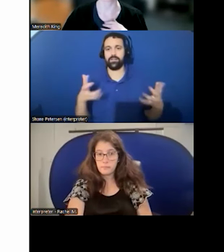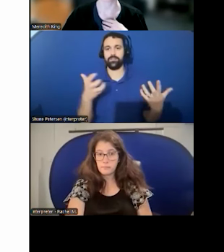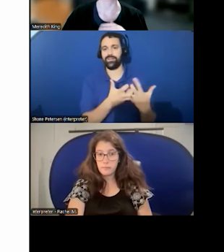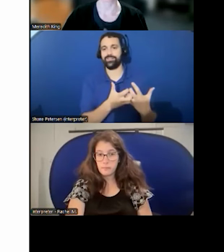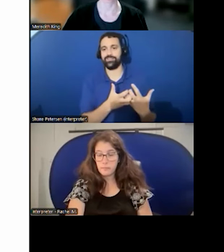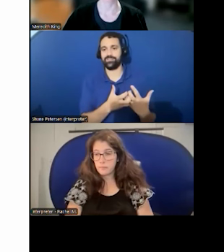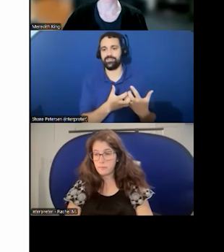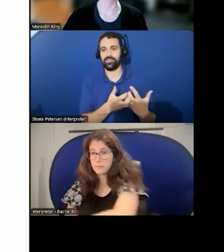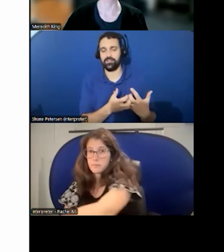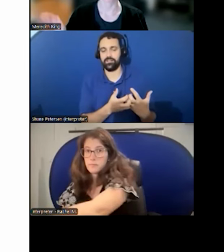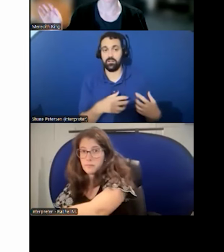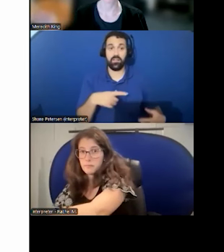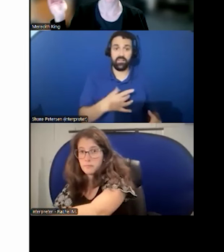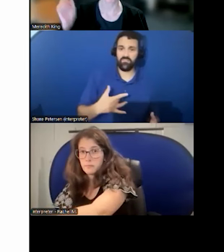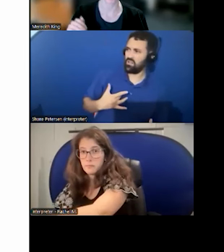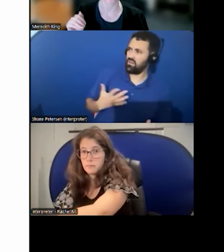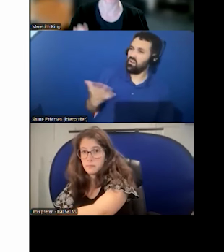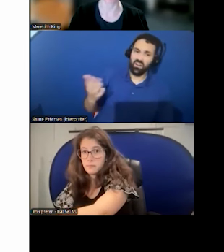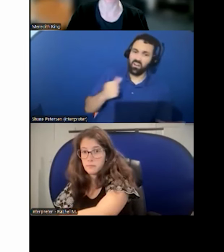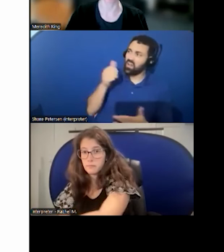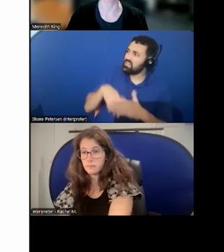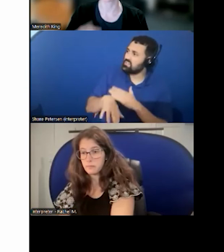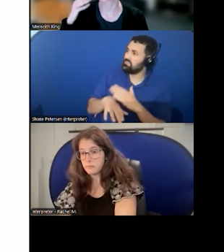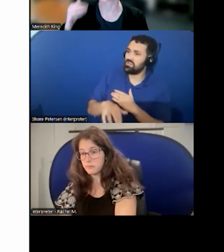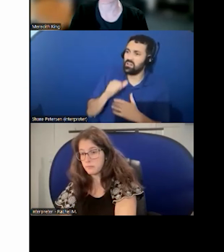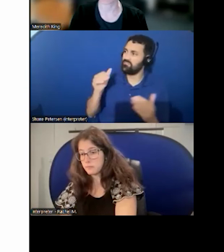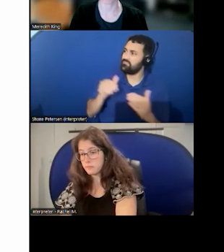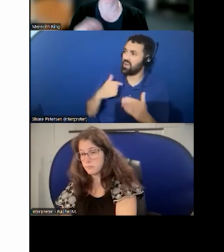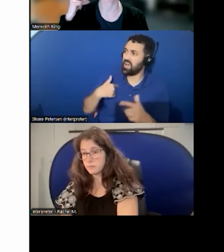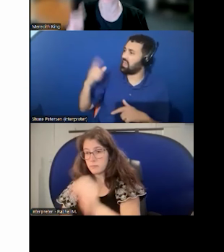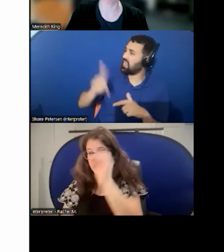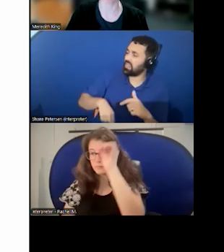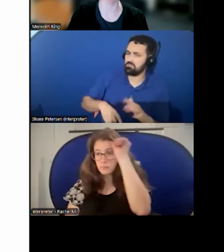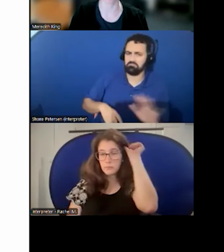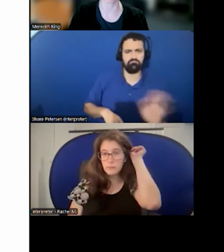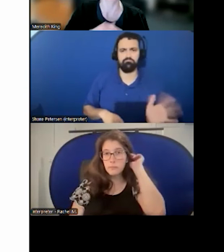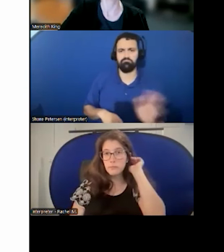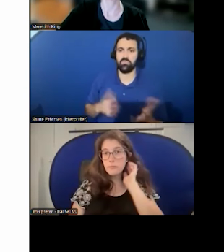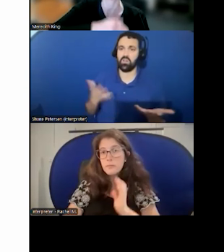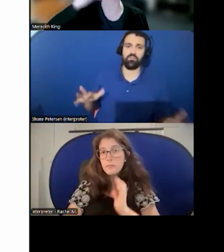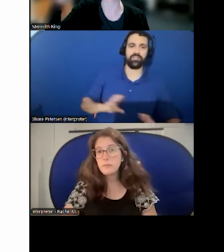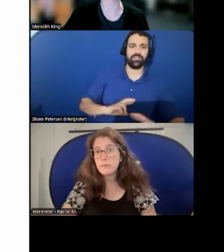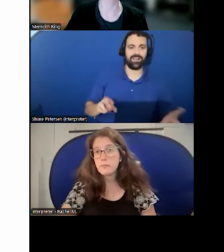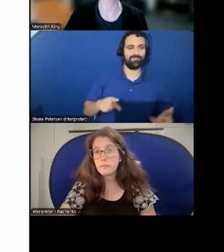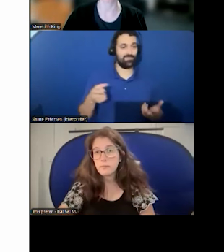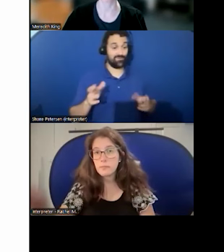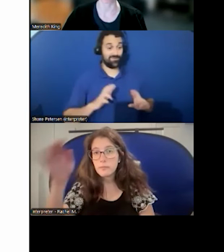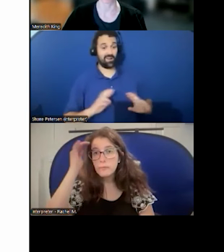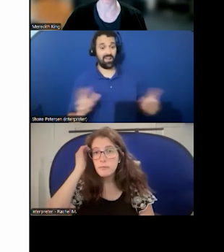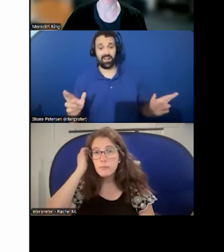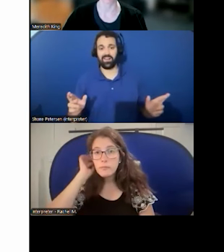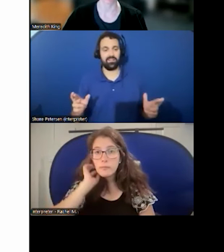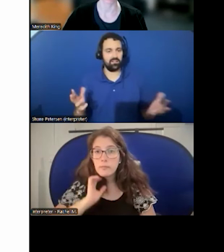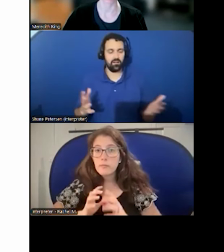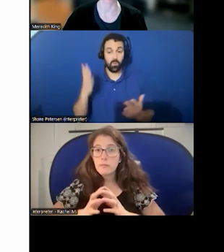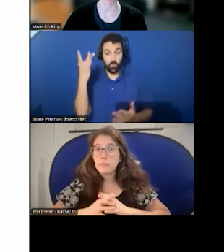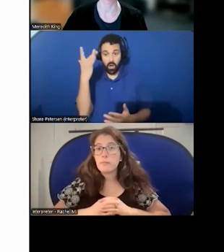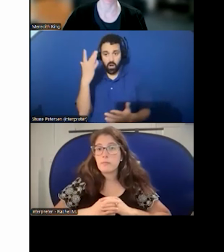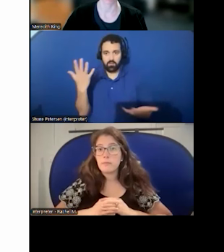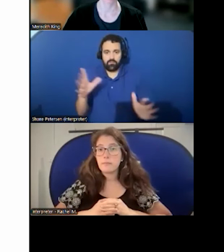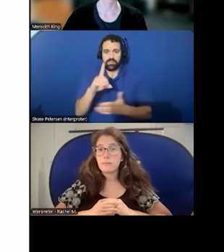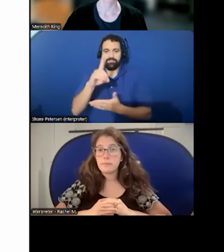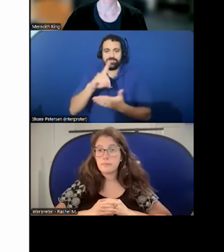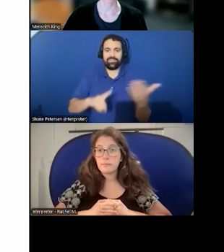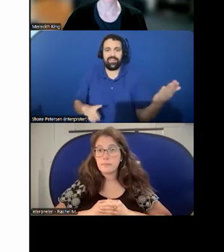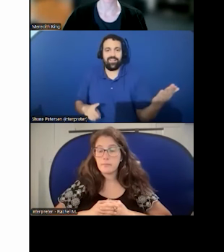finds your course inaccessible. Even with those notices, you are ready. You are on top of it. You are designing from a framework of